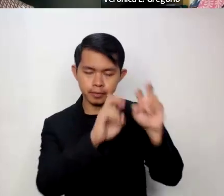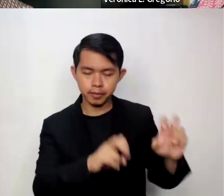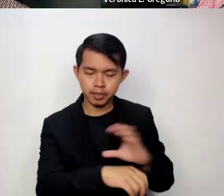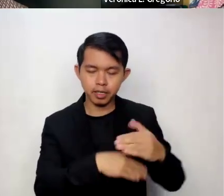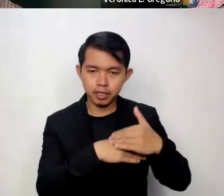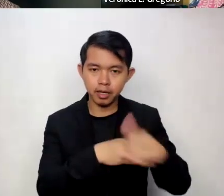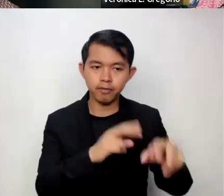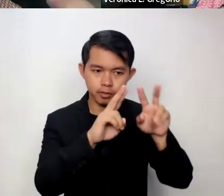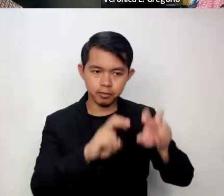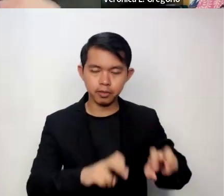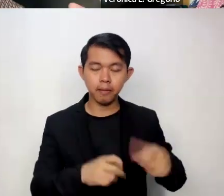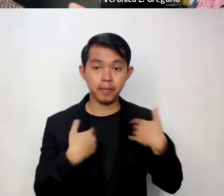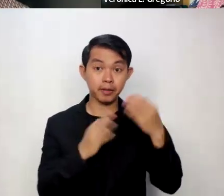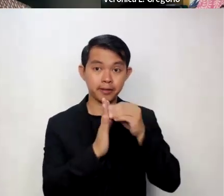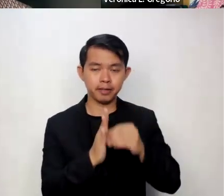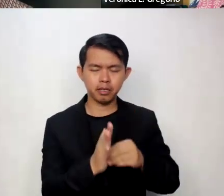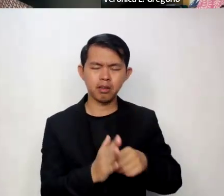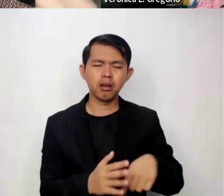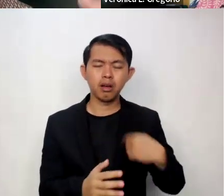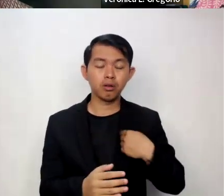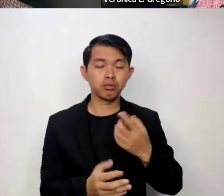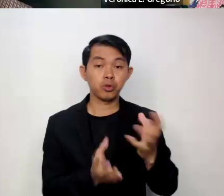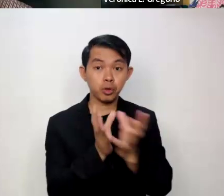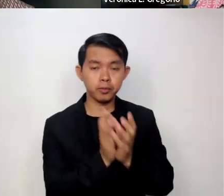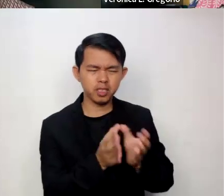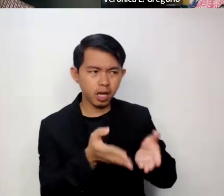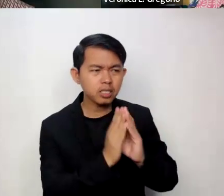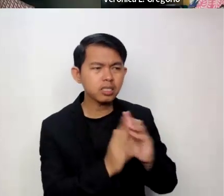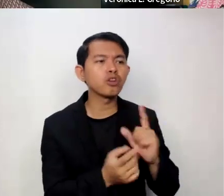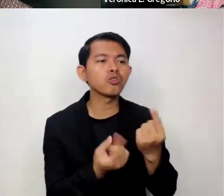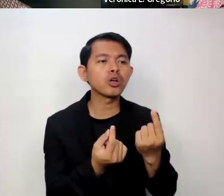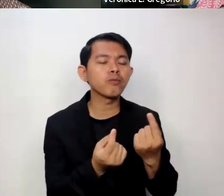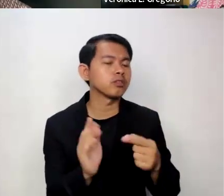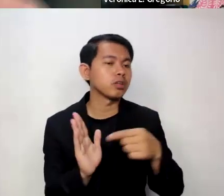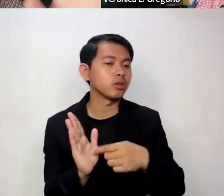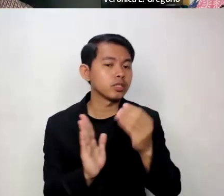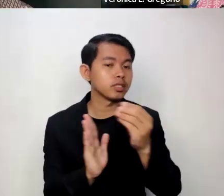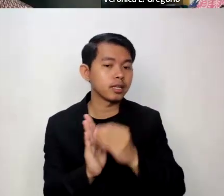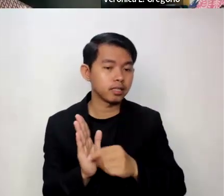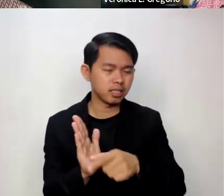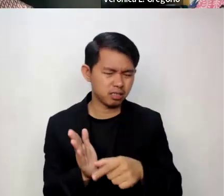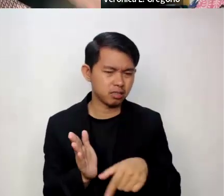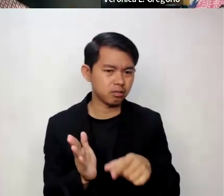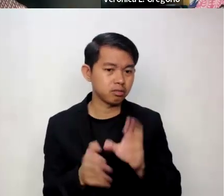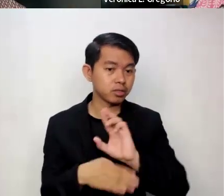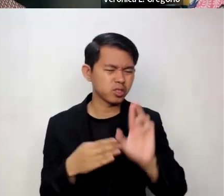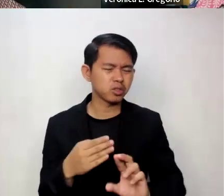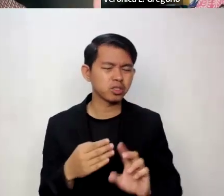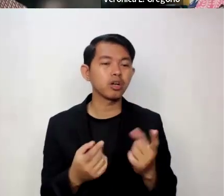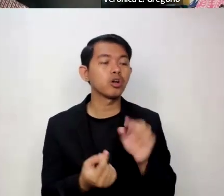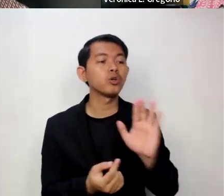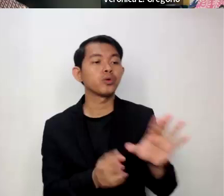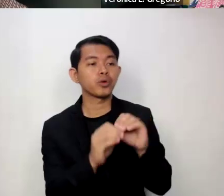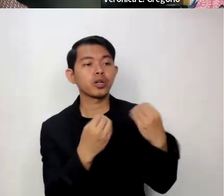my data na my findings, I ask them, what do you think we can do with the findings? No, how can this help? What your organization is